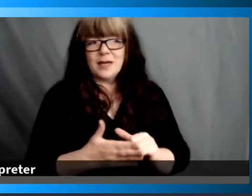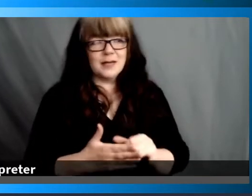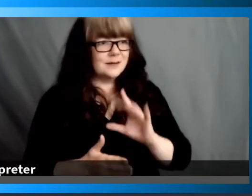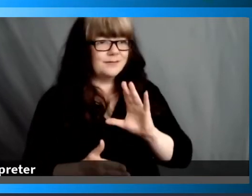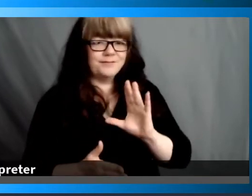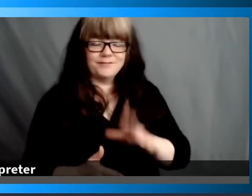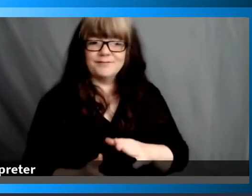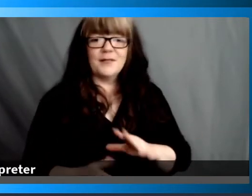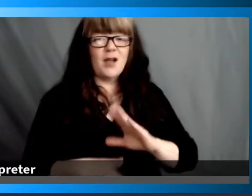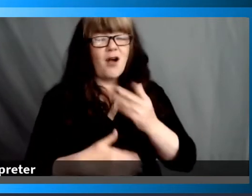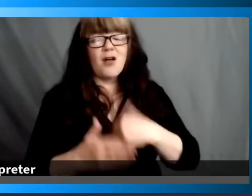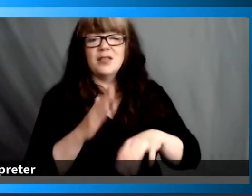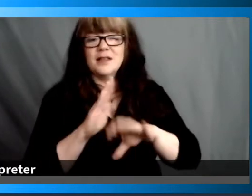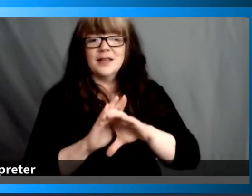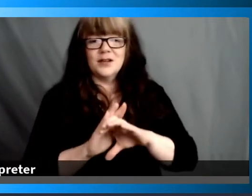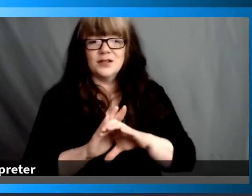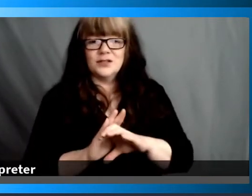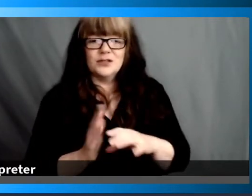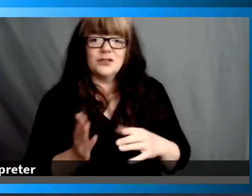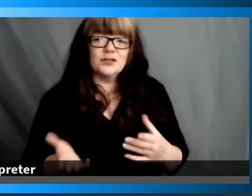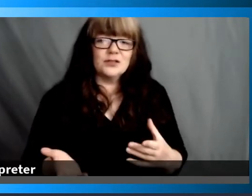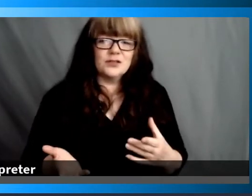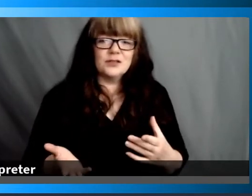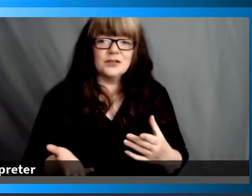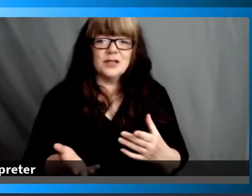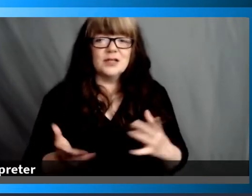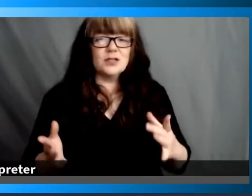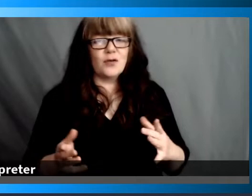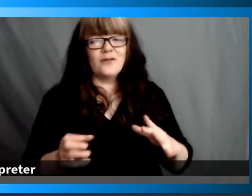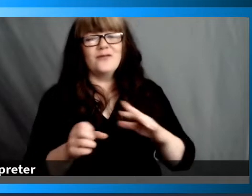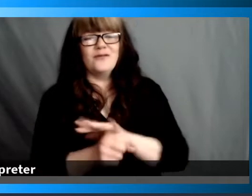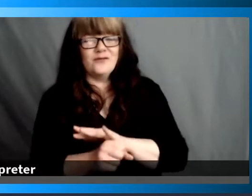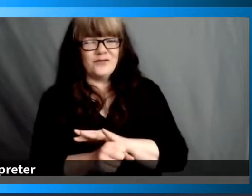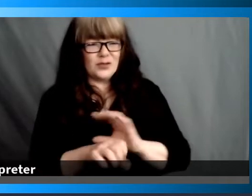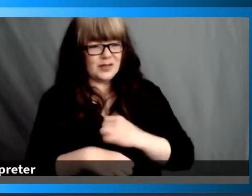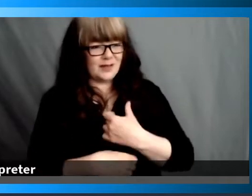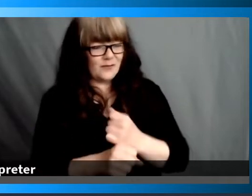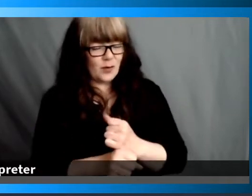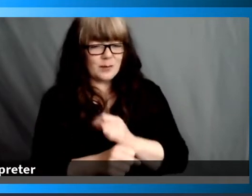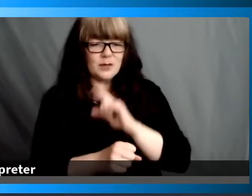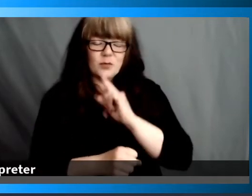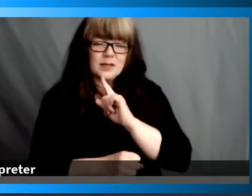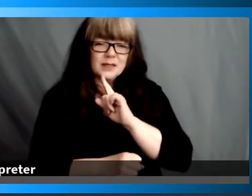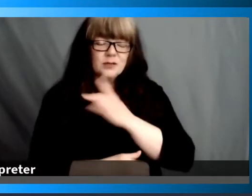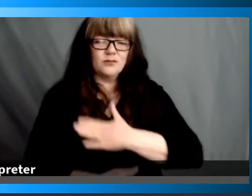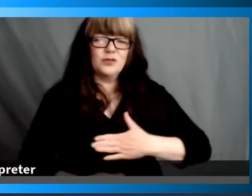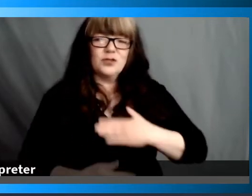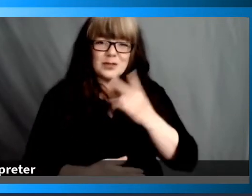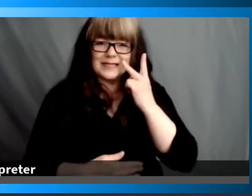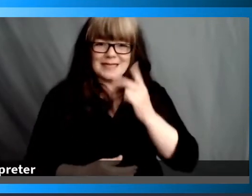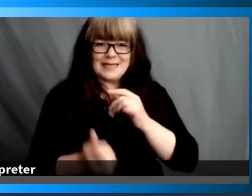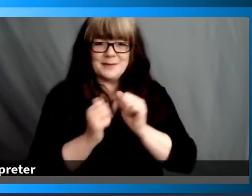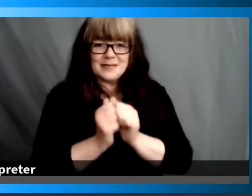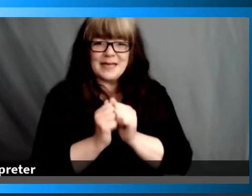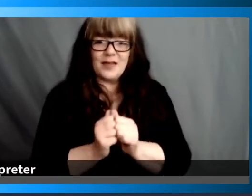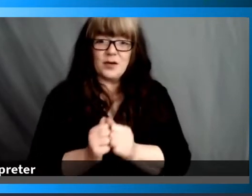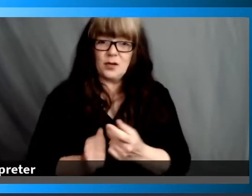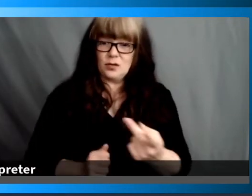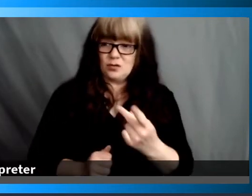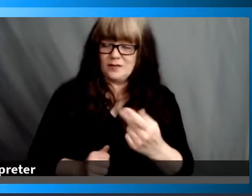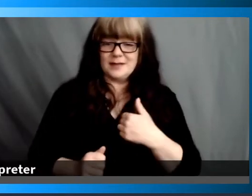these characters are so, so fully formed and you just love seeing them together. Like when Tamara and I were together, when we had